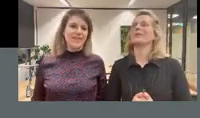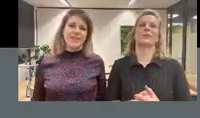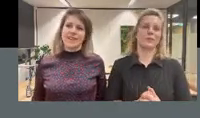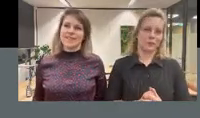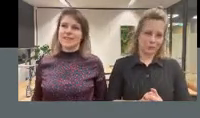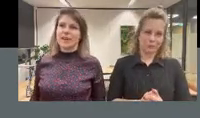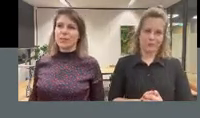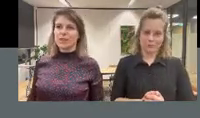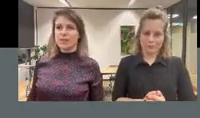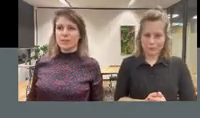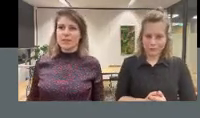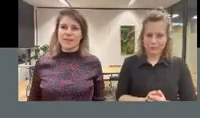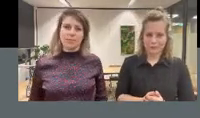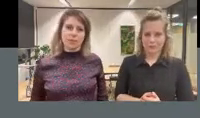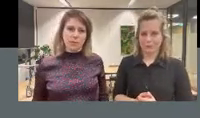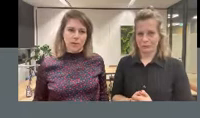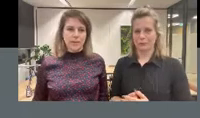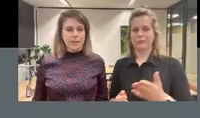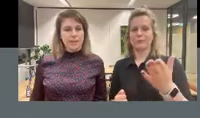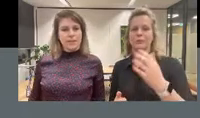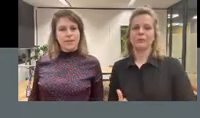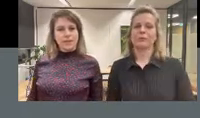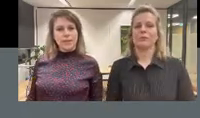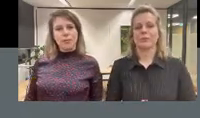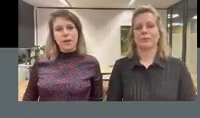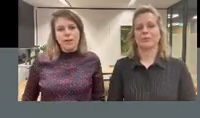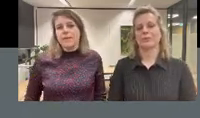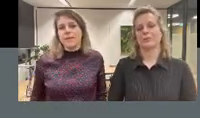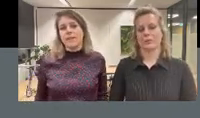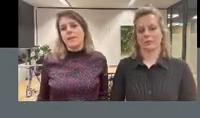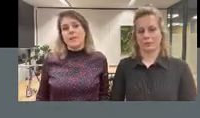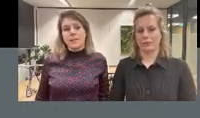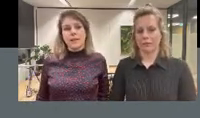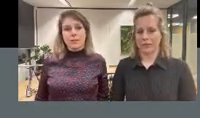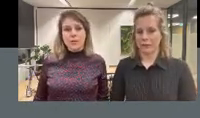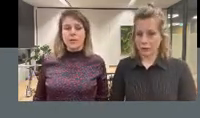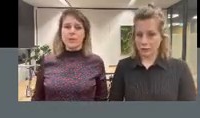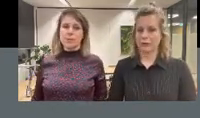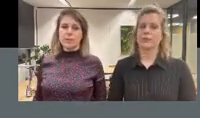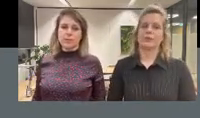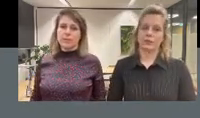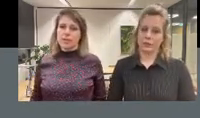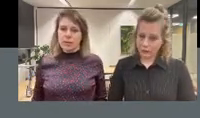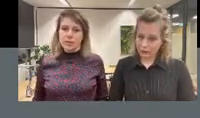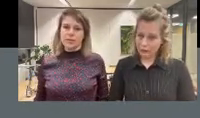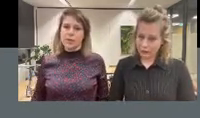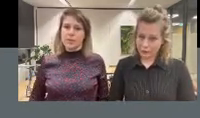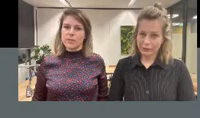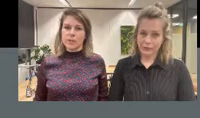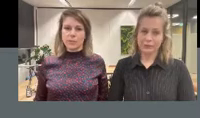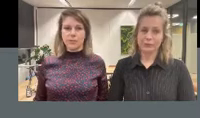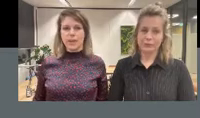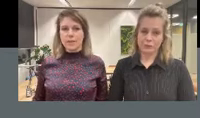Sit and relax. We start with statement 1, and statement 1 is, it is irresponsible to start